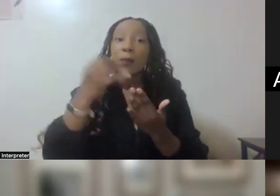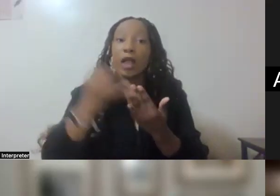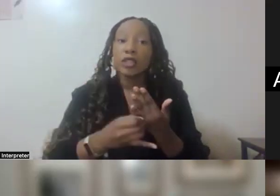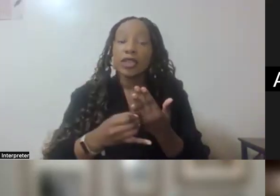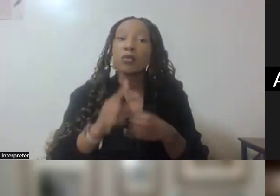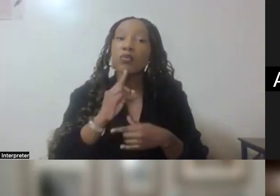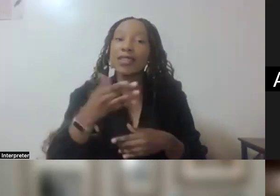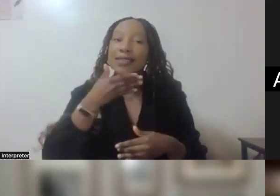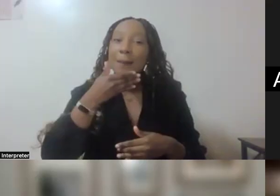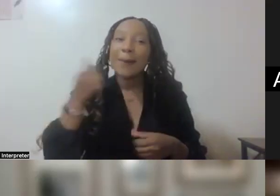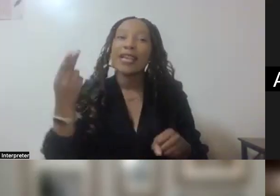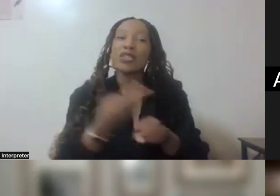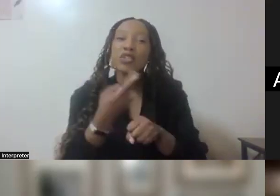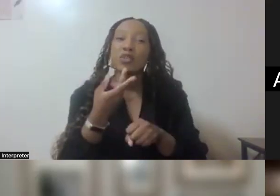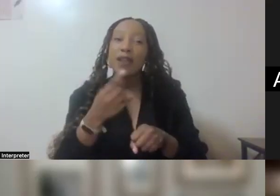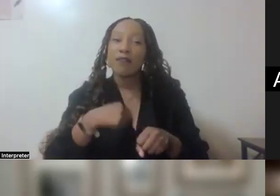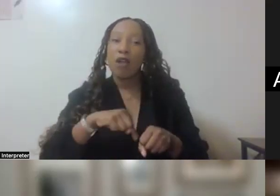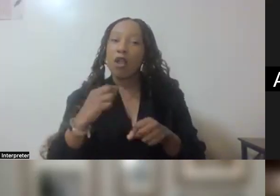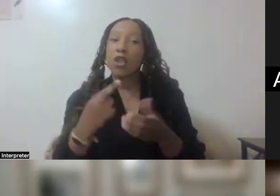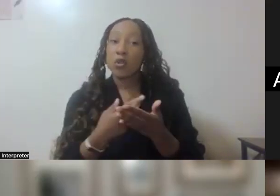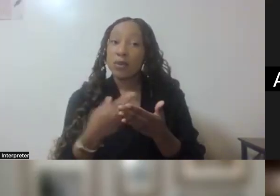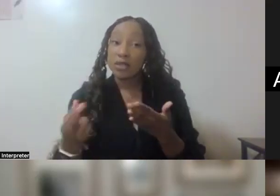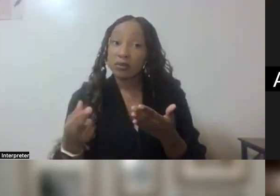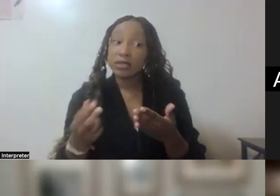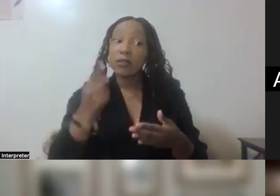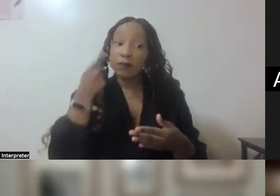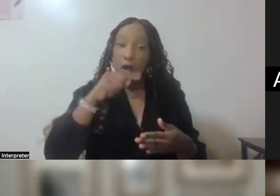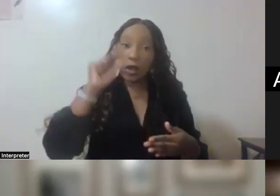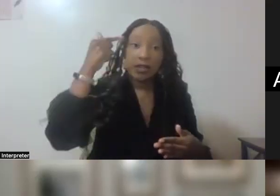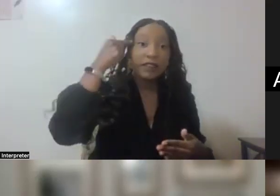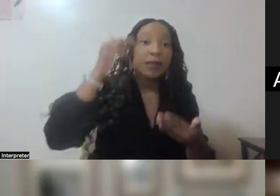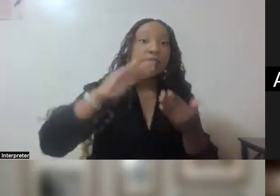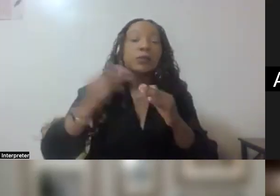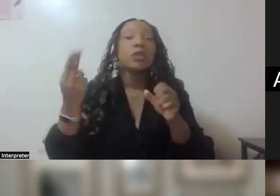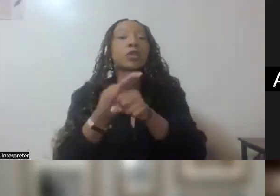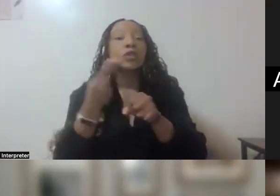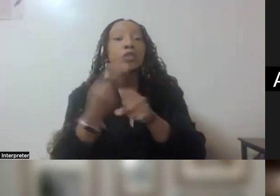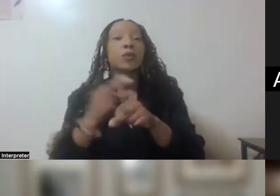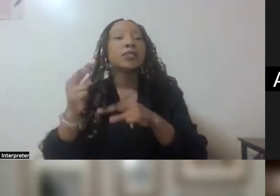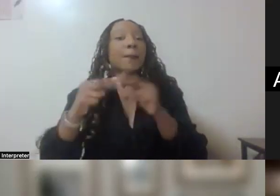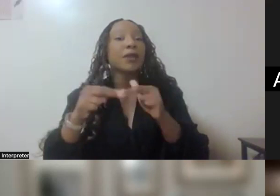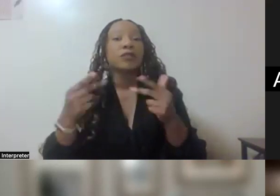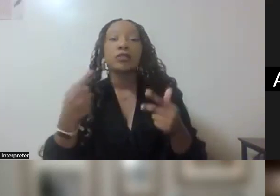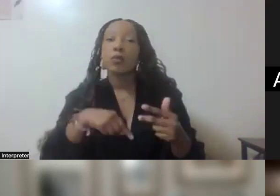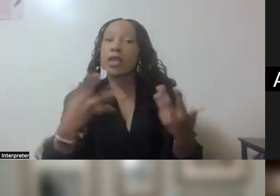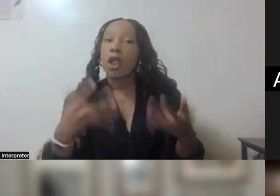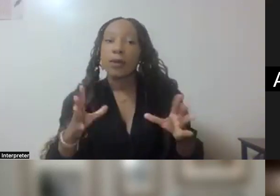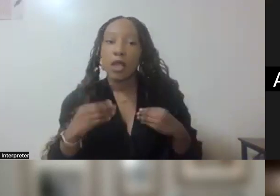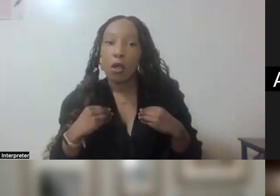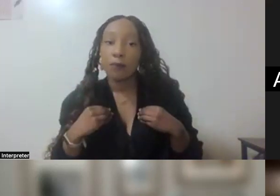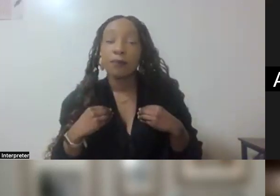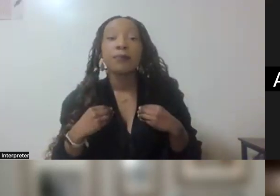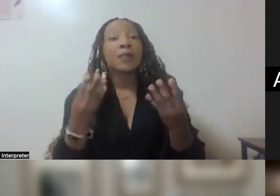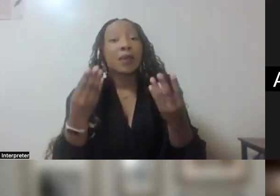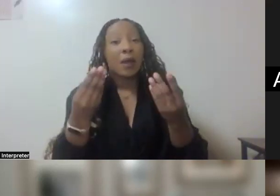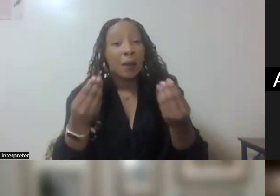best use of our resources as a government and as a city are to utilize buildings that we own. Of course, property in Columbia Heights,